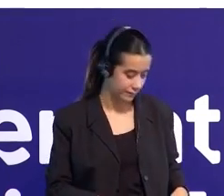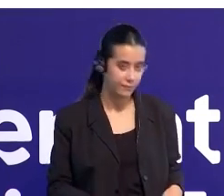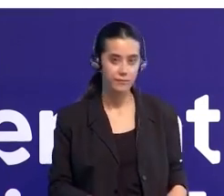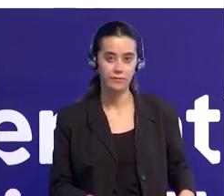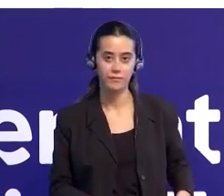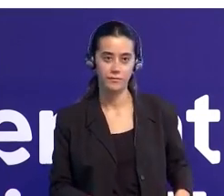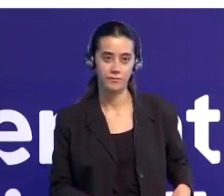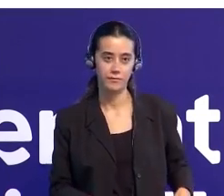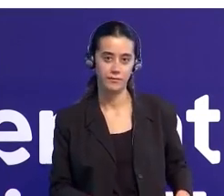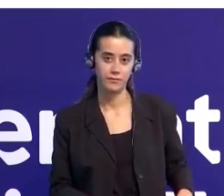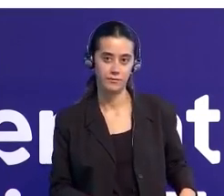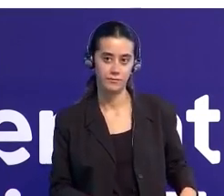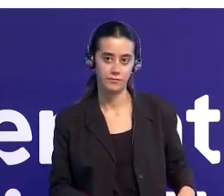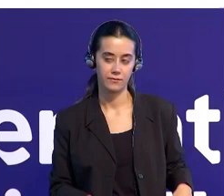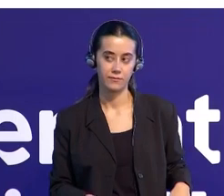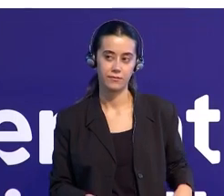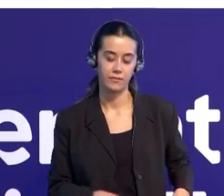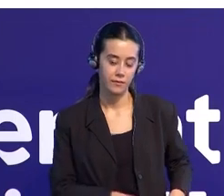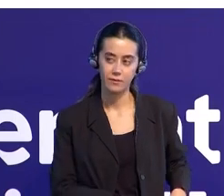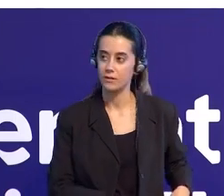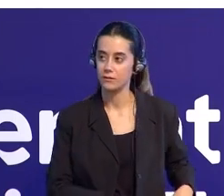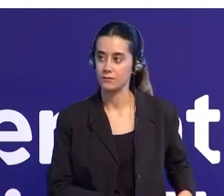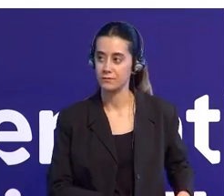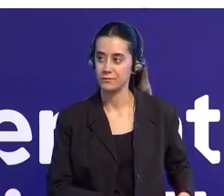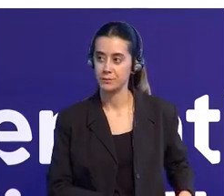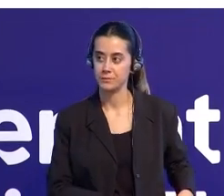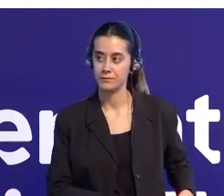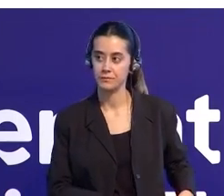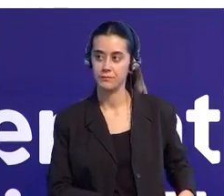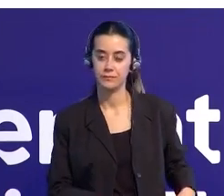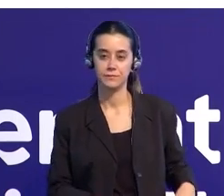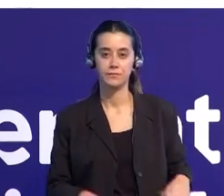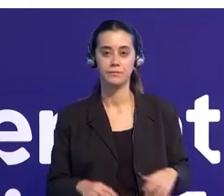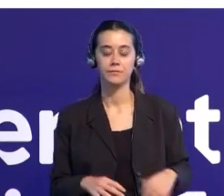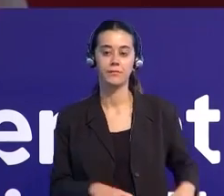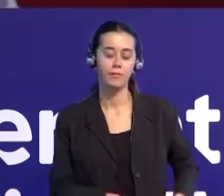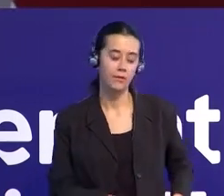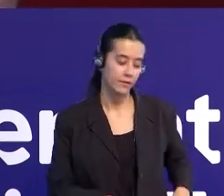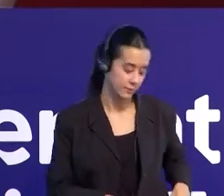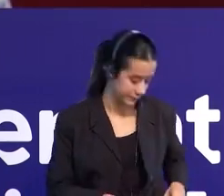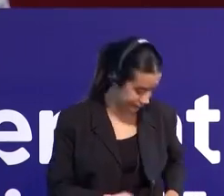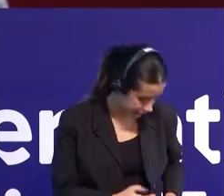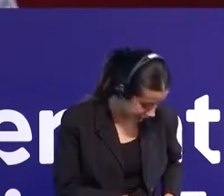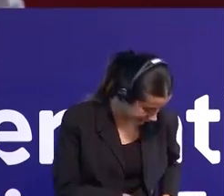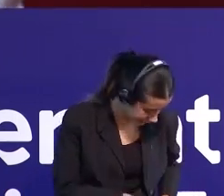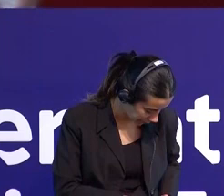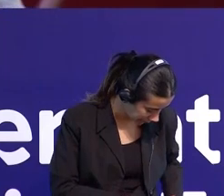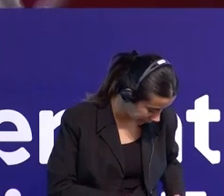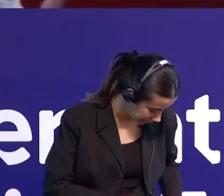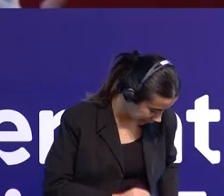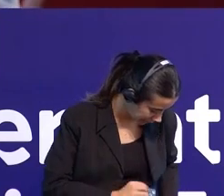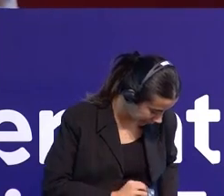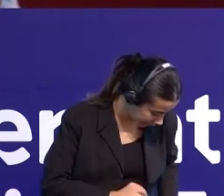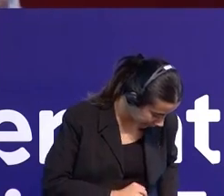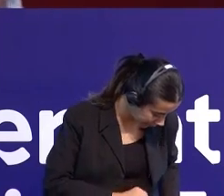put a mine inside. They arranged the awards back, knowing that it was